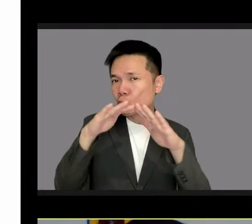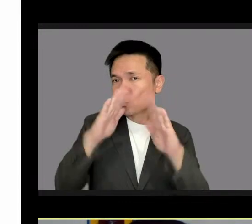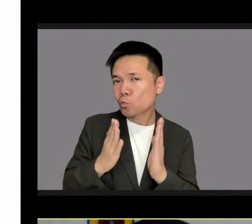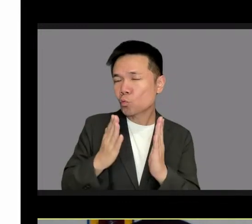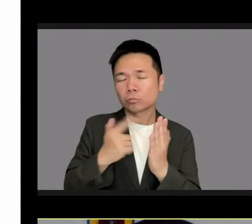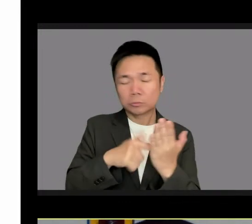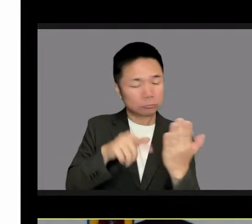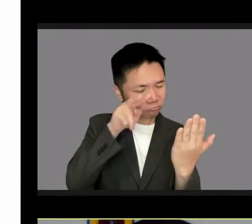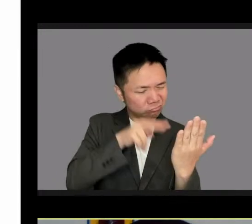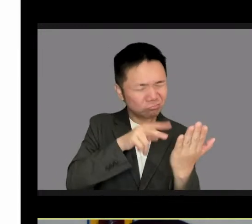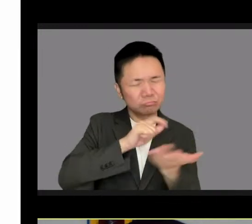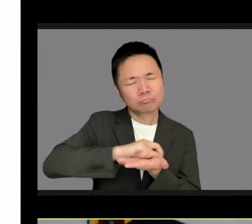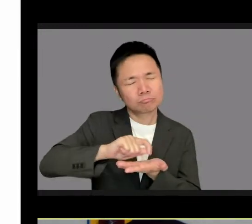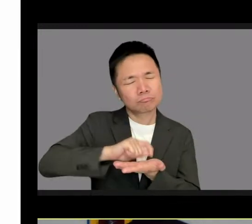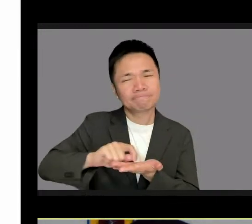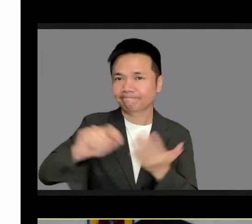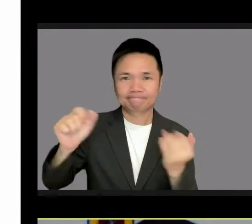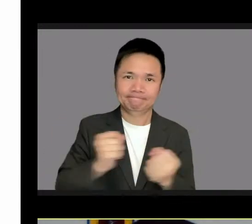So